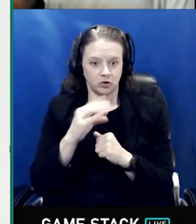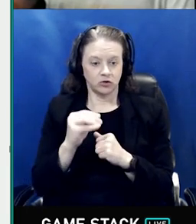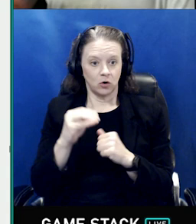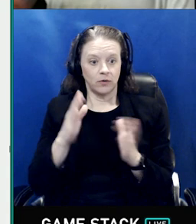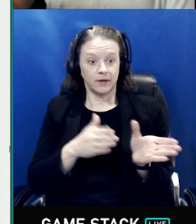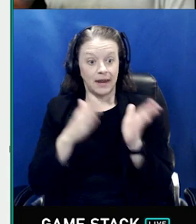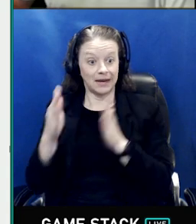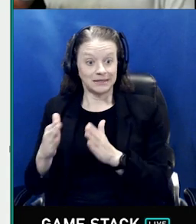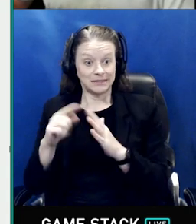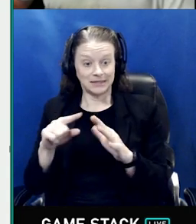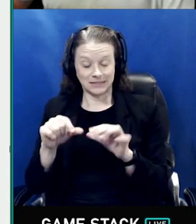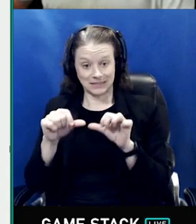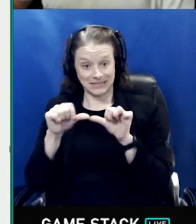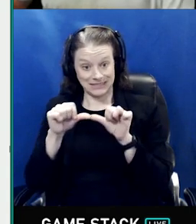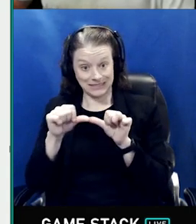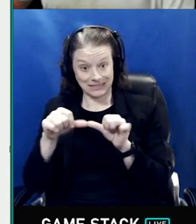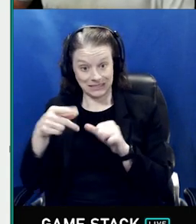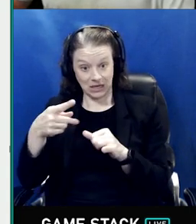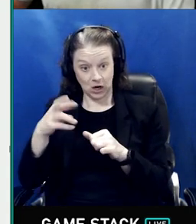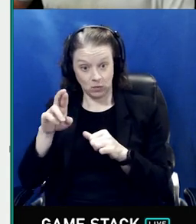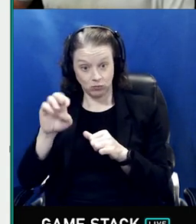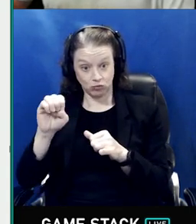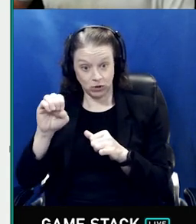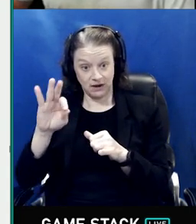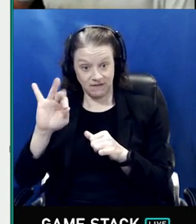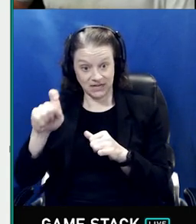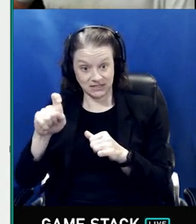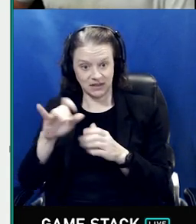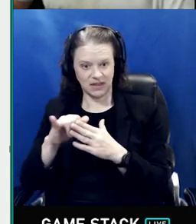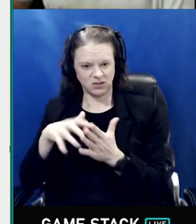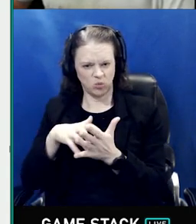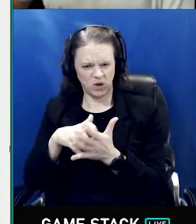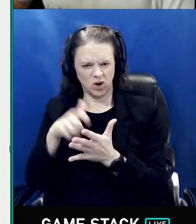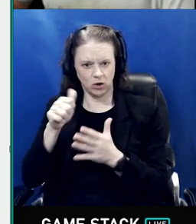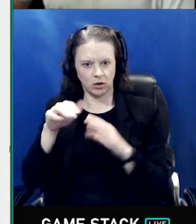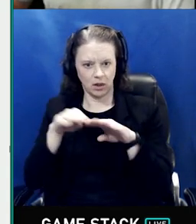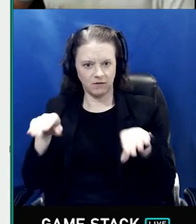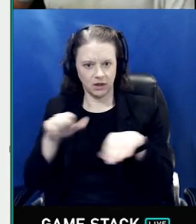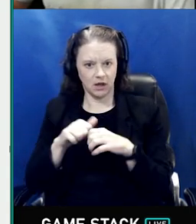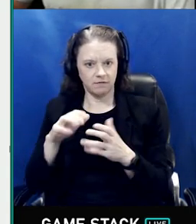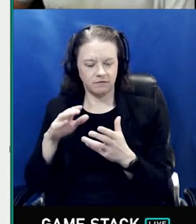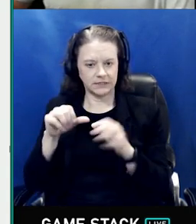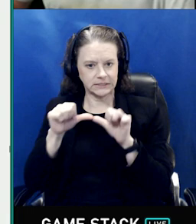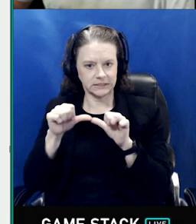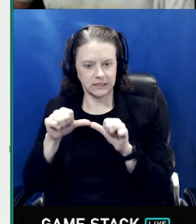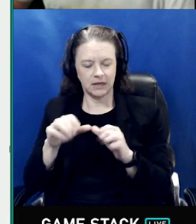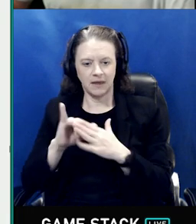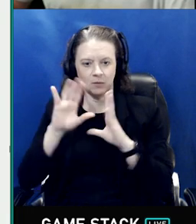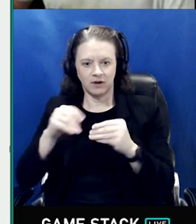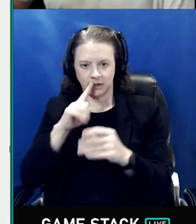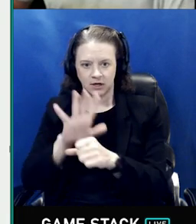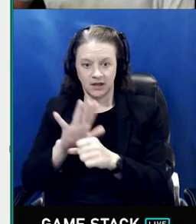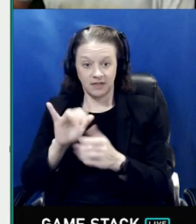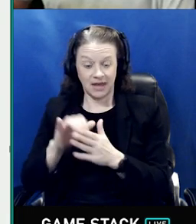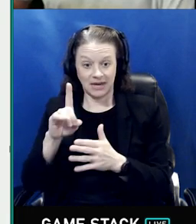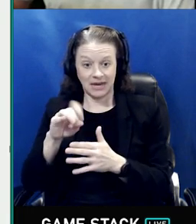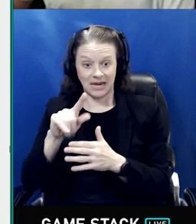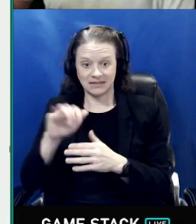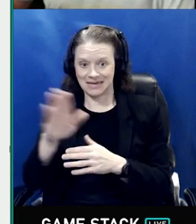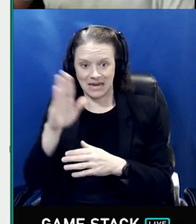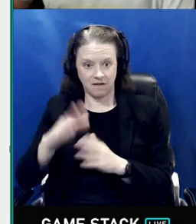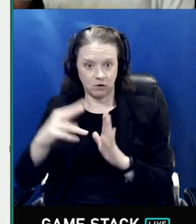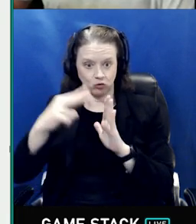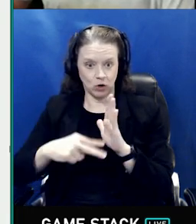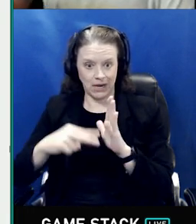This is a weaker level of consistency, and it basically provides guarantees that data will never be read out of order in which they were